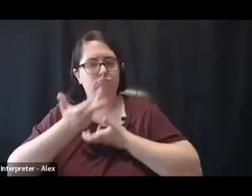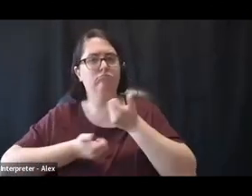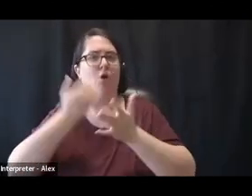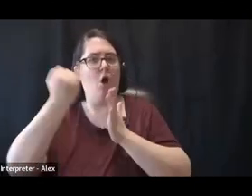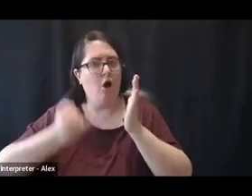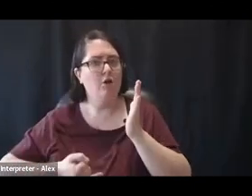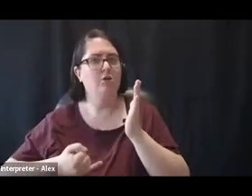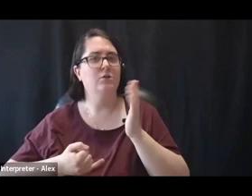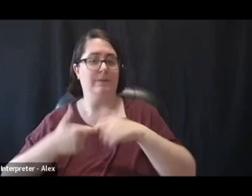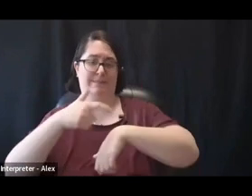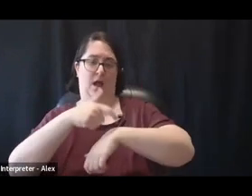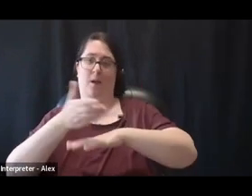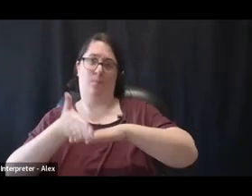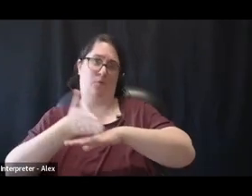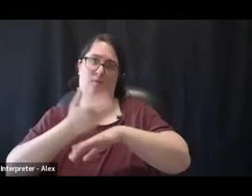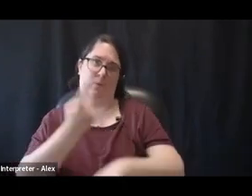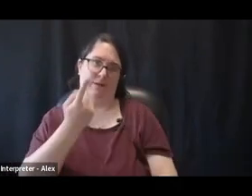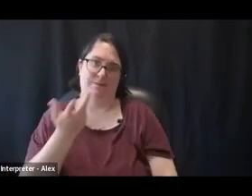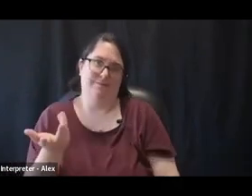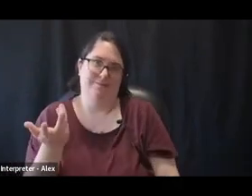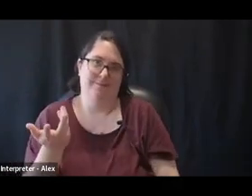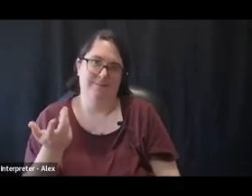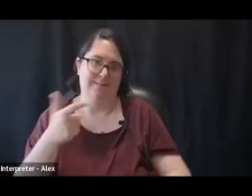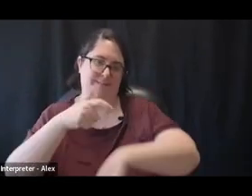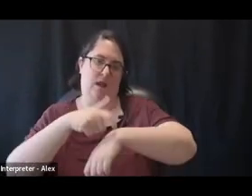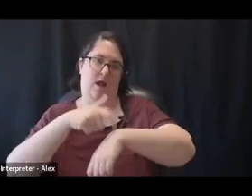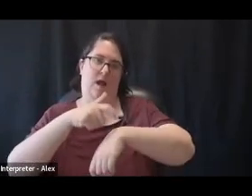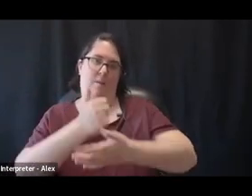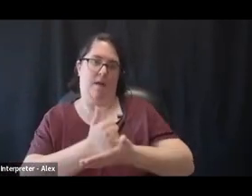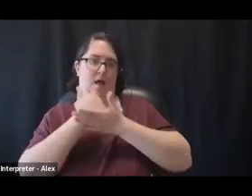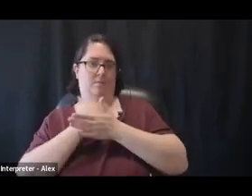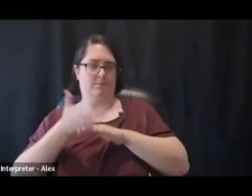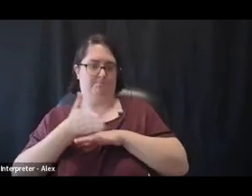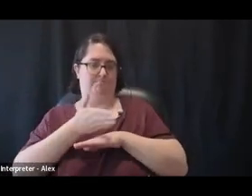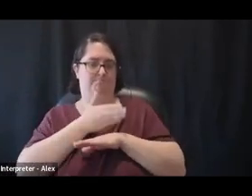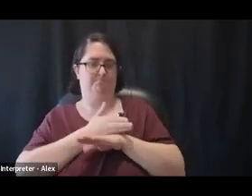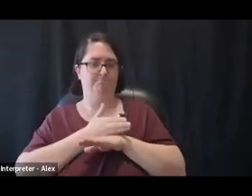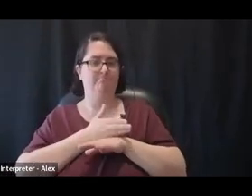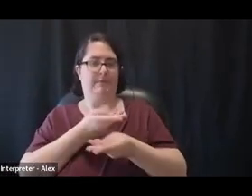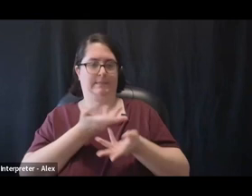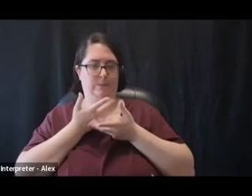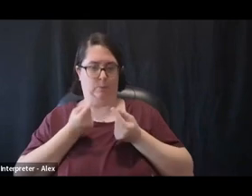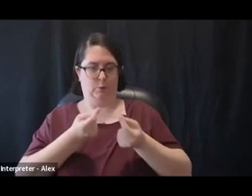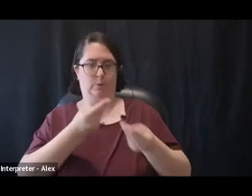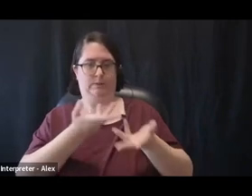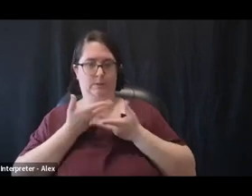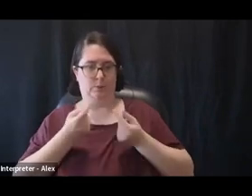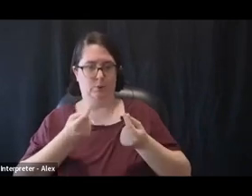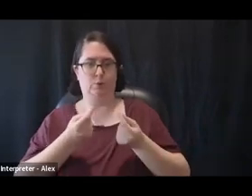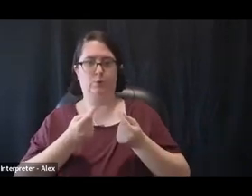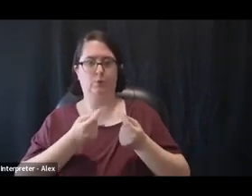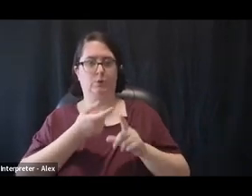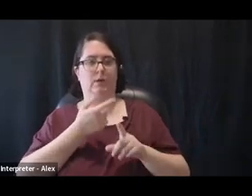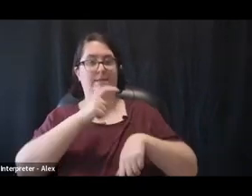time, you only get better with time. Like, time just informs the practice, it informs the documents, and increases